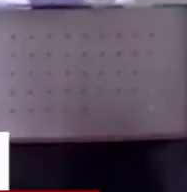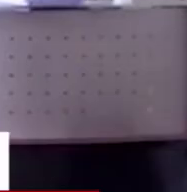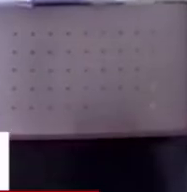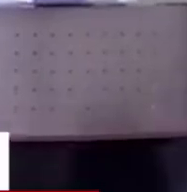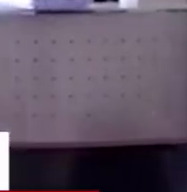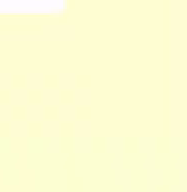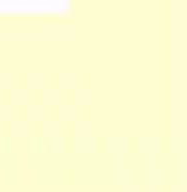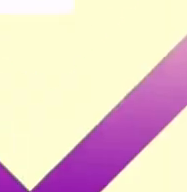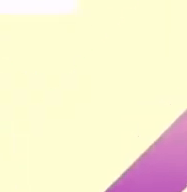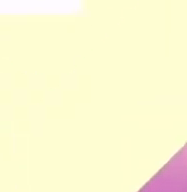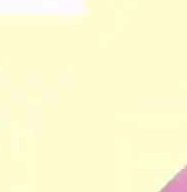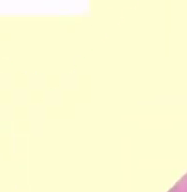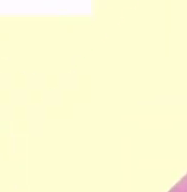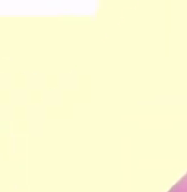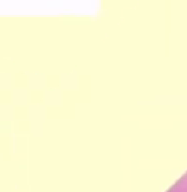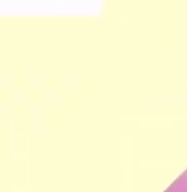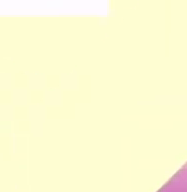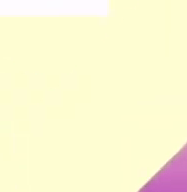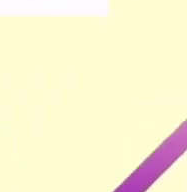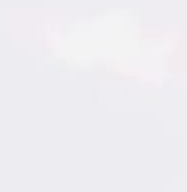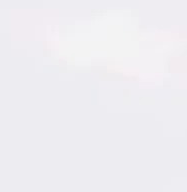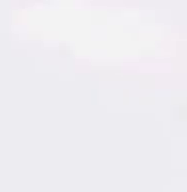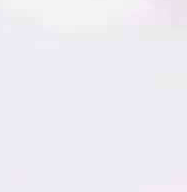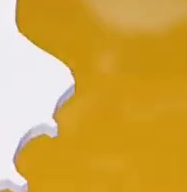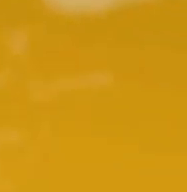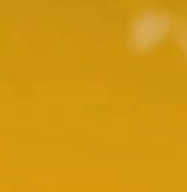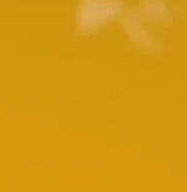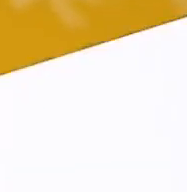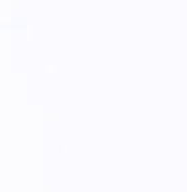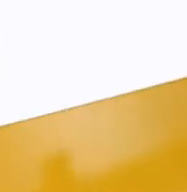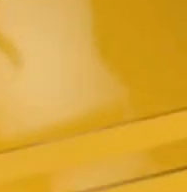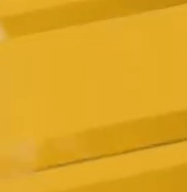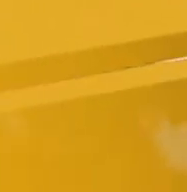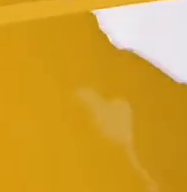0778-288361. Timex, be your own doctor.